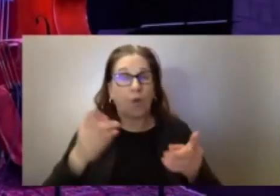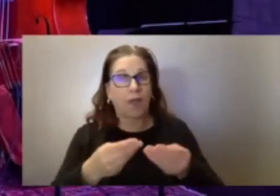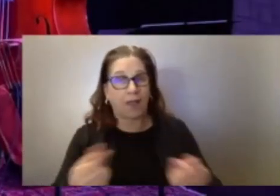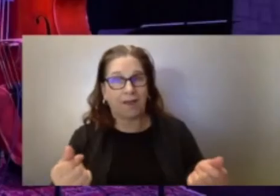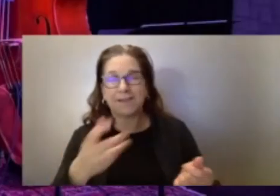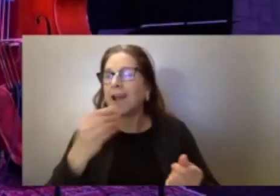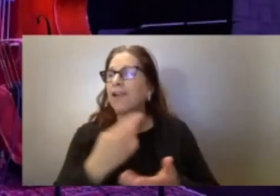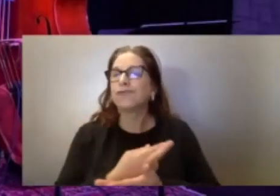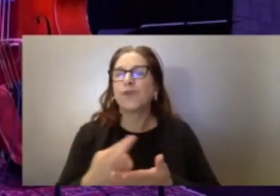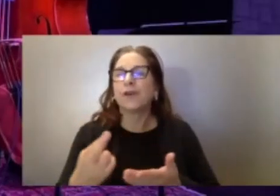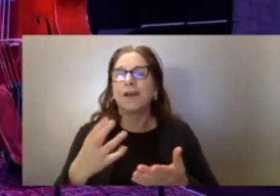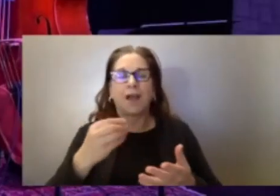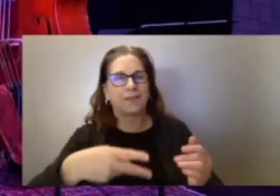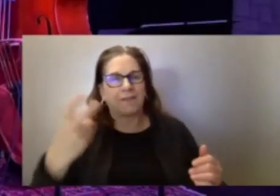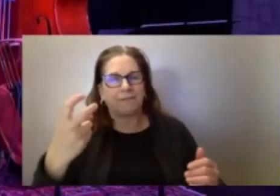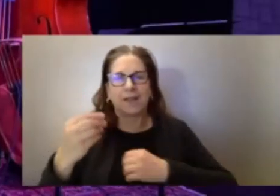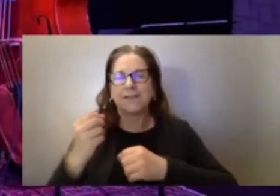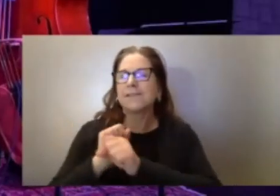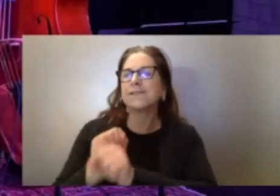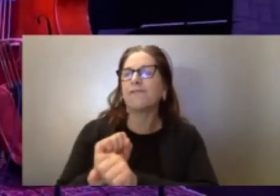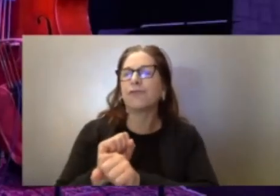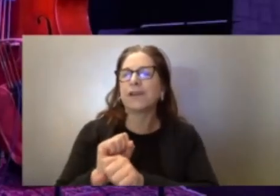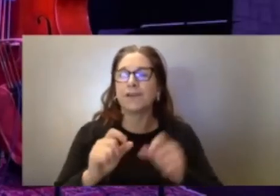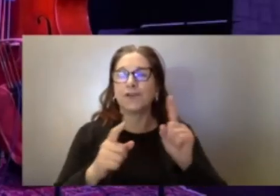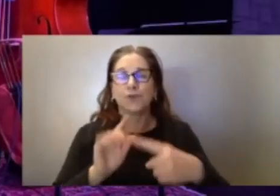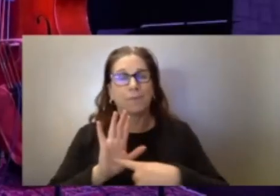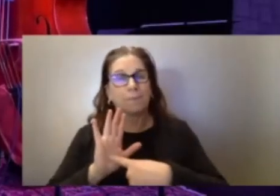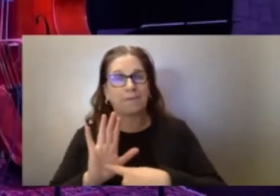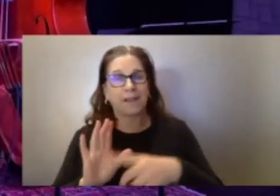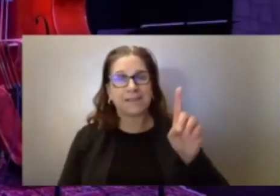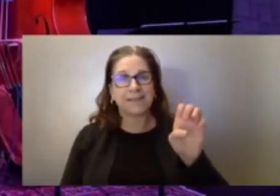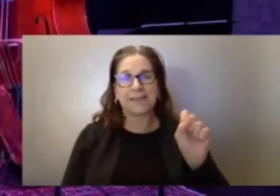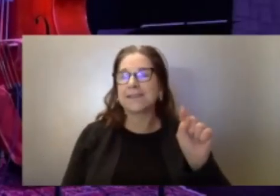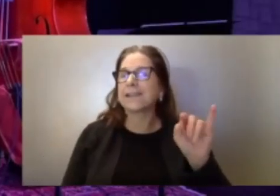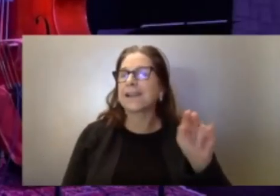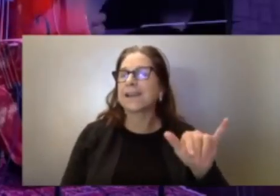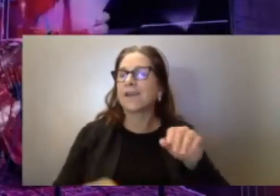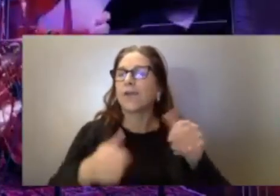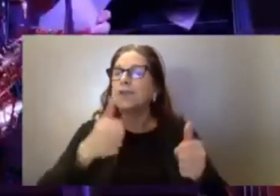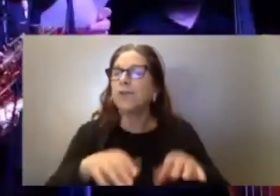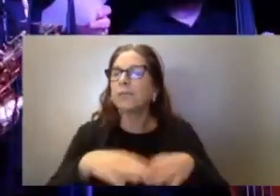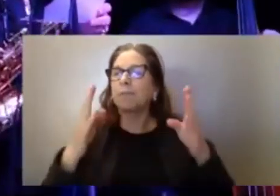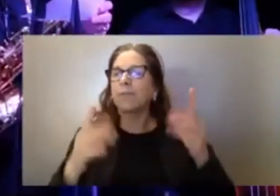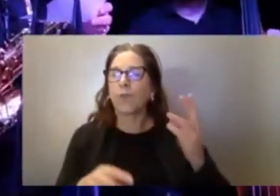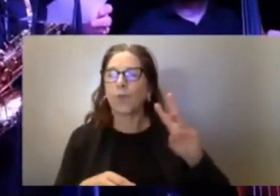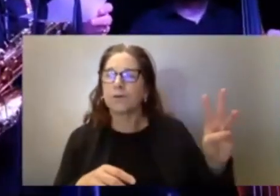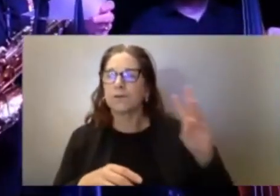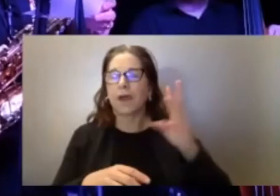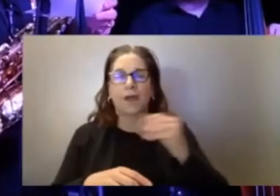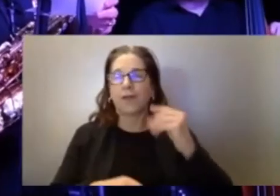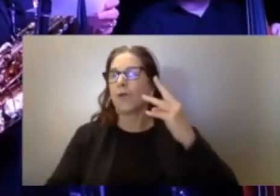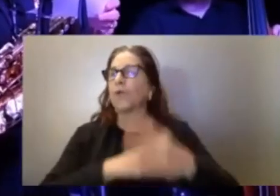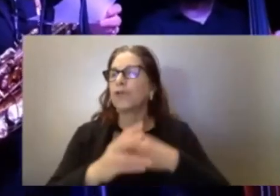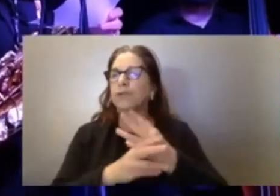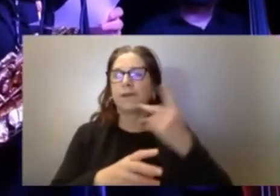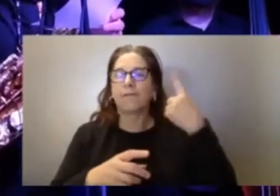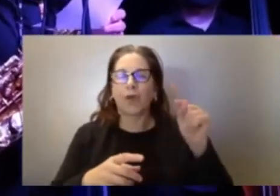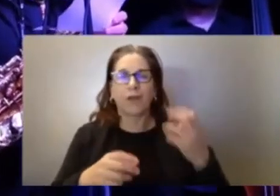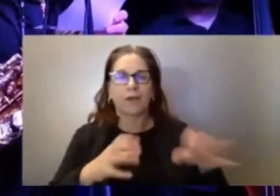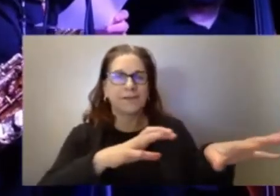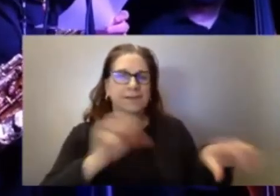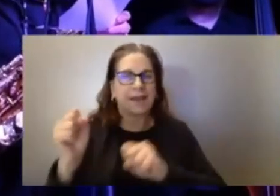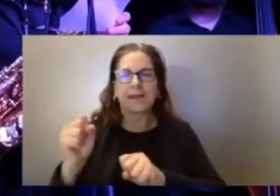for land and resource theft and slavery, to manifest destiny which opens up the West and the world for taking.